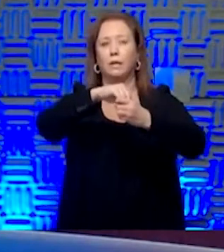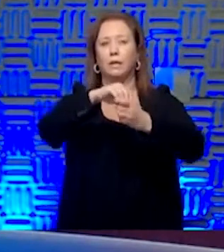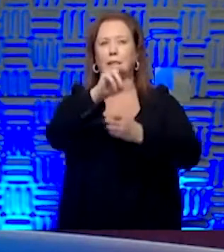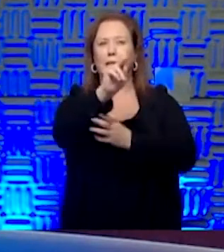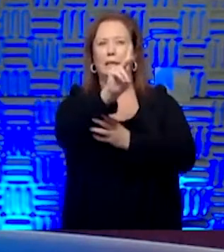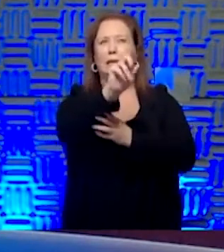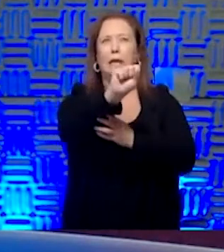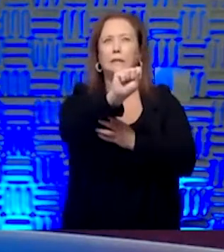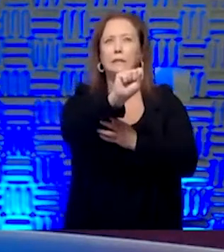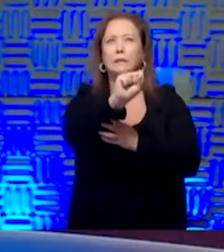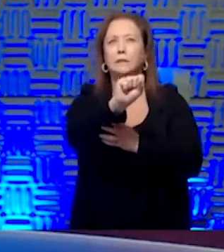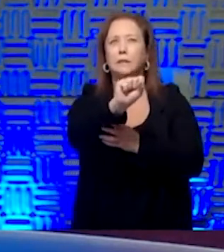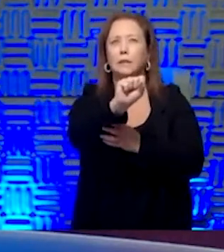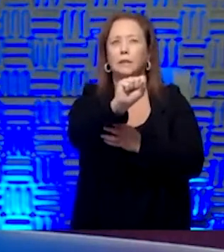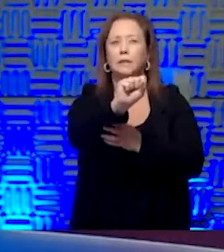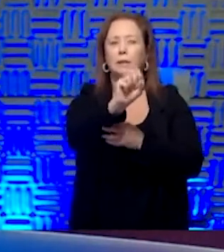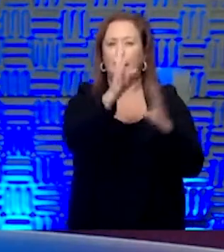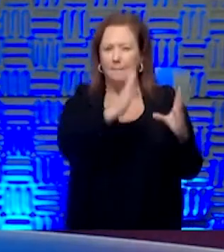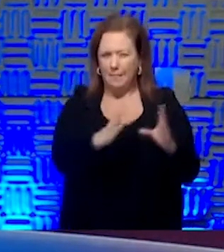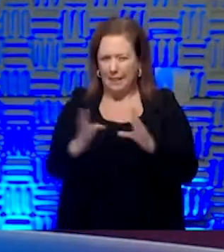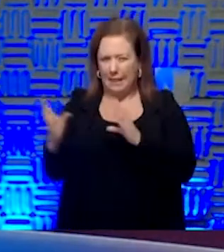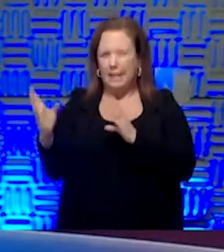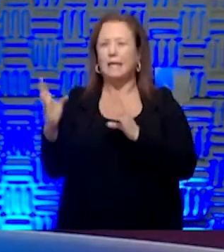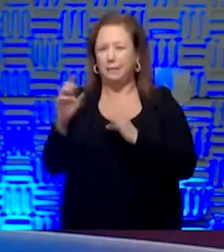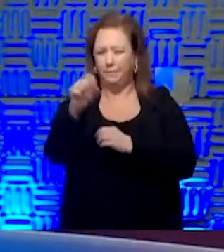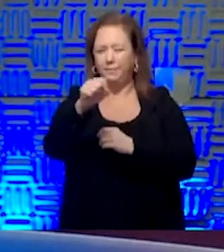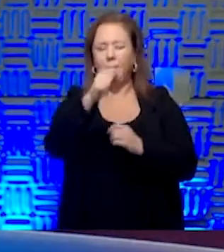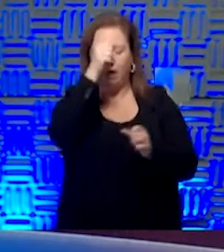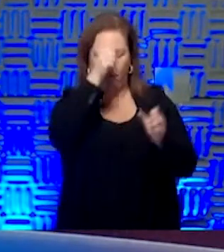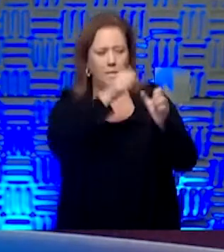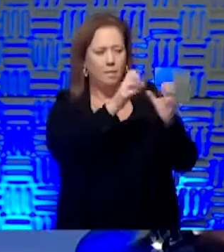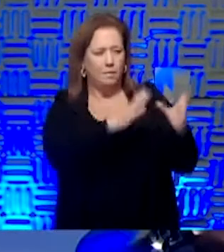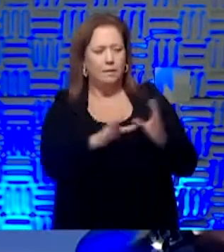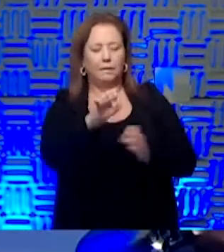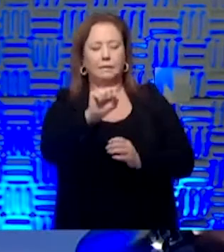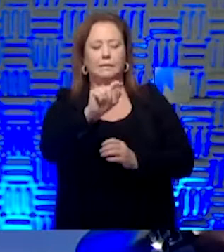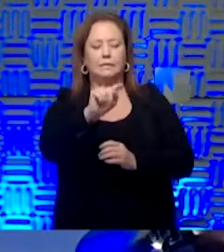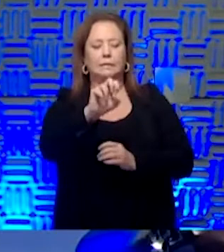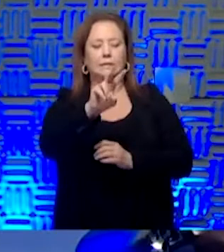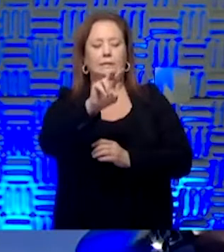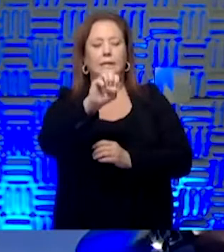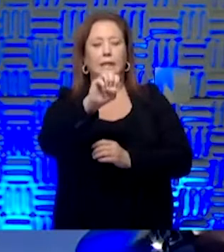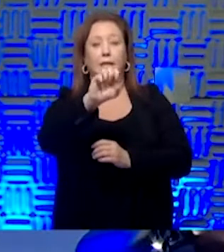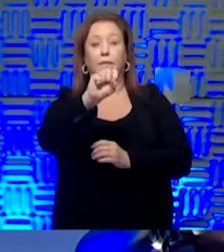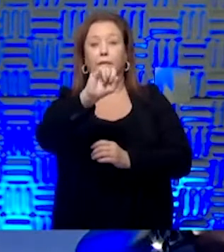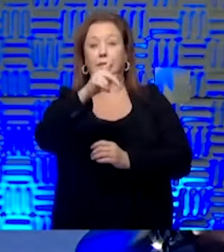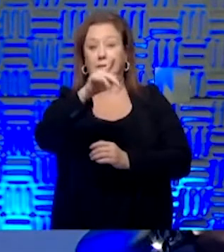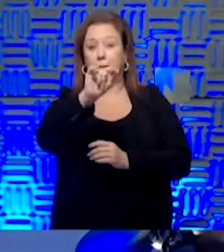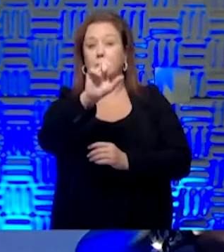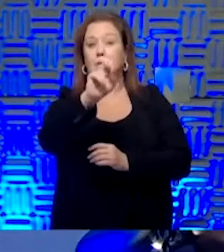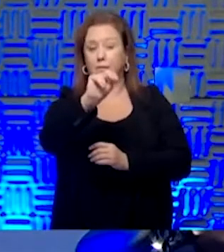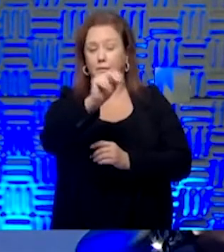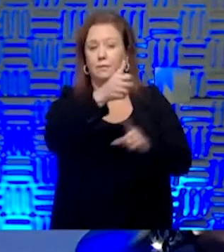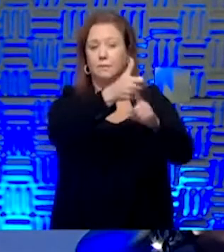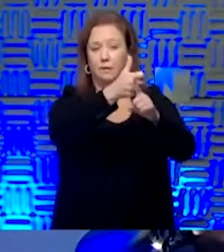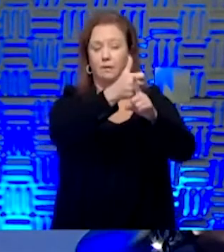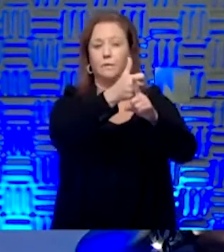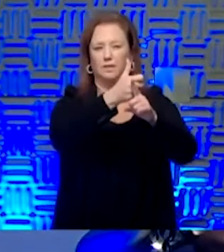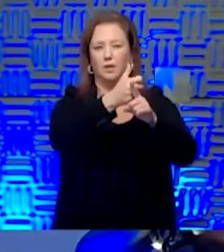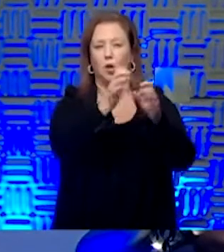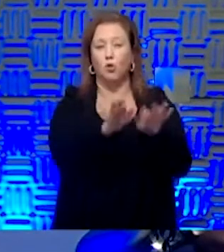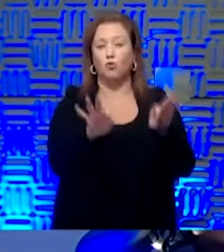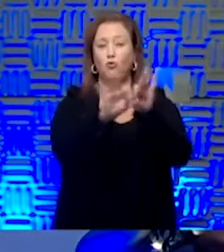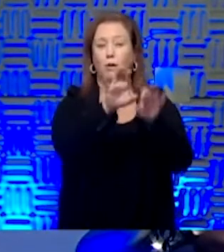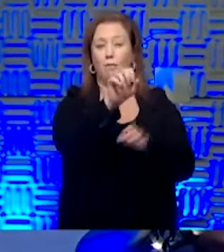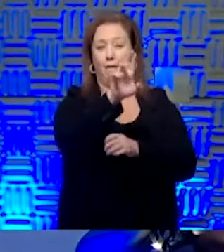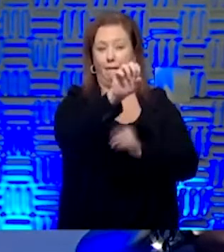Kansas planning around Kansas that. planning. Yeah. Steve Simpson's one of our pulmonary critical care docs. Now there's a lot of work going on